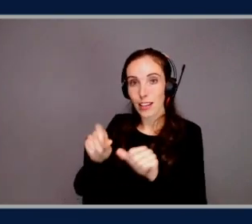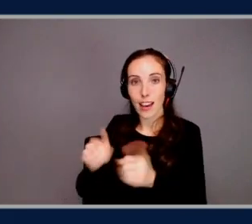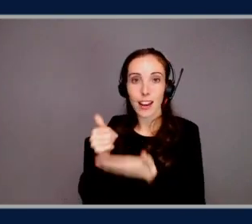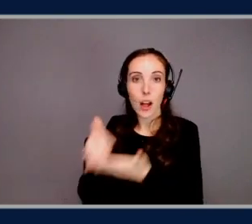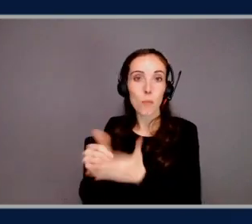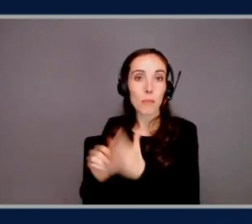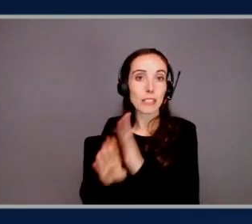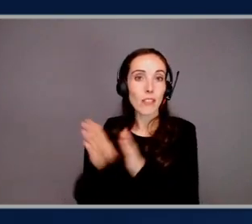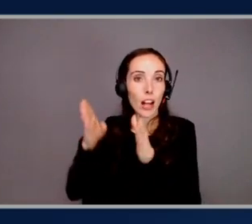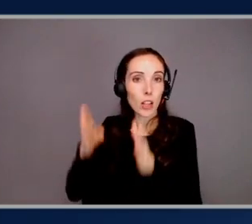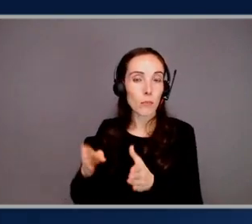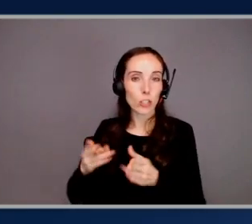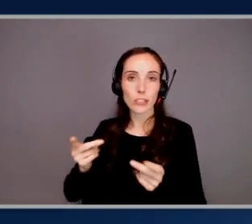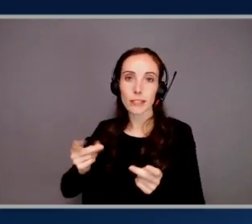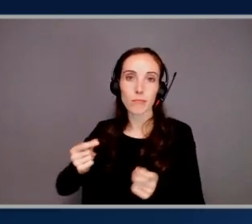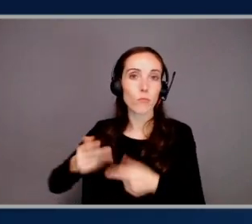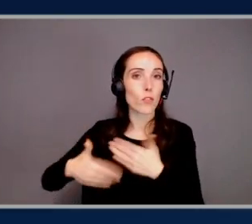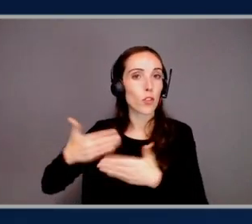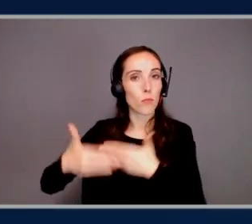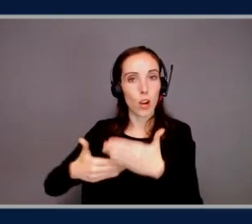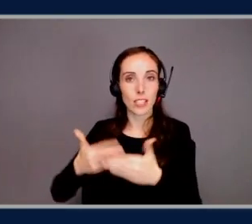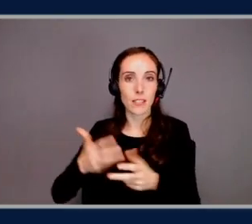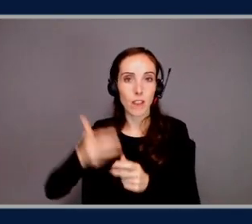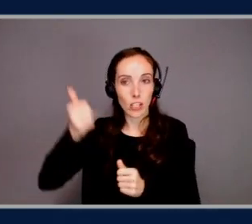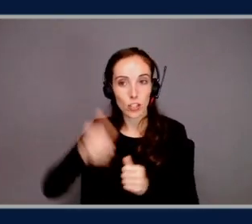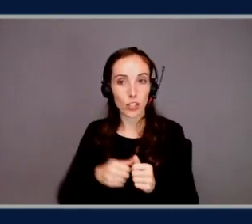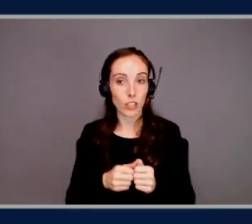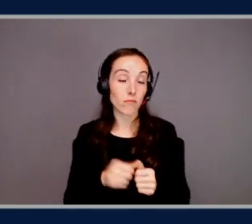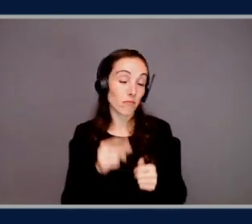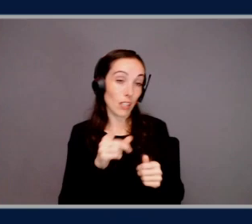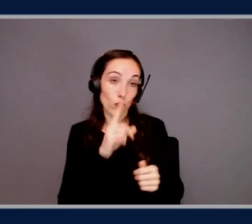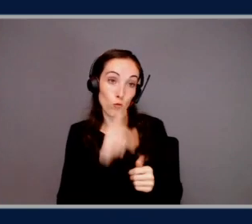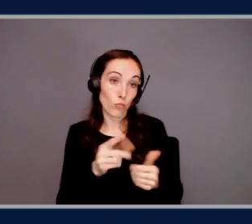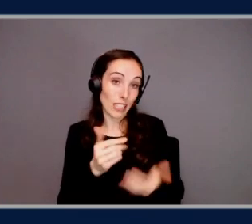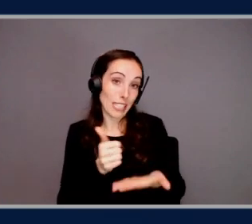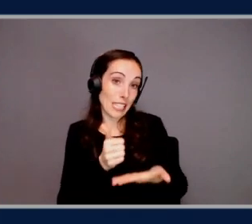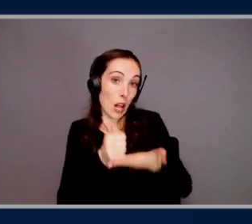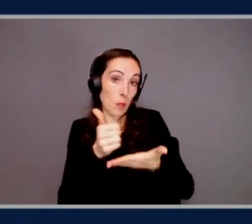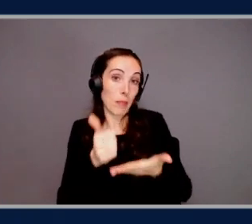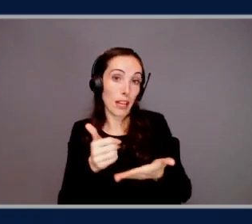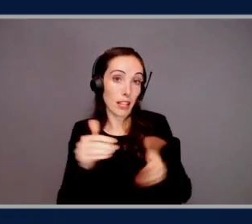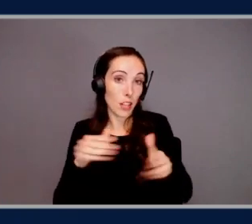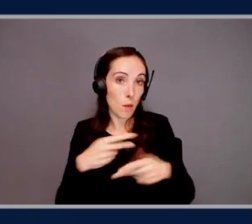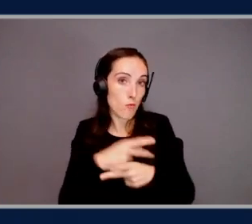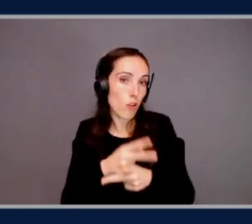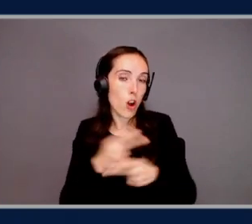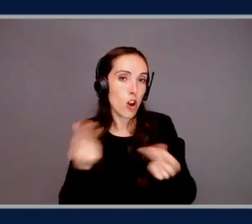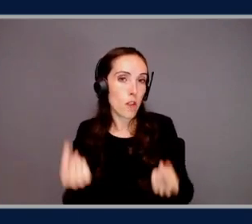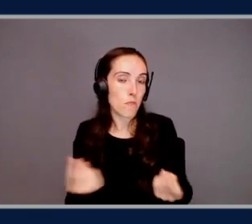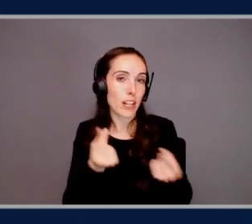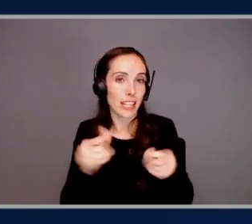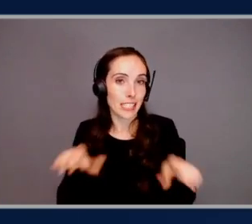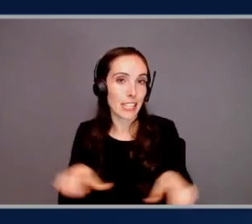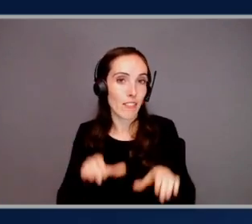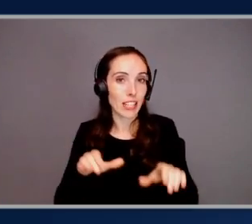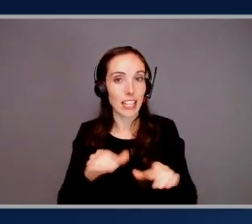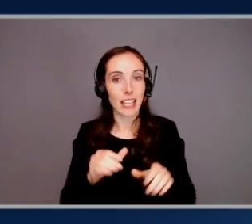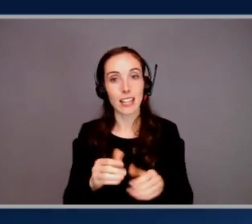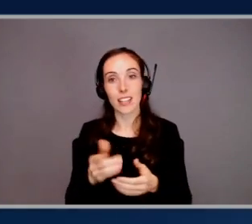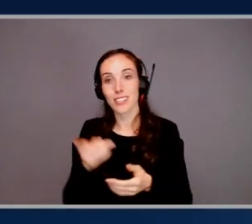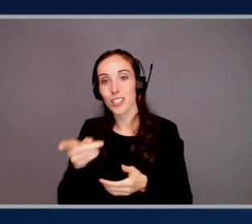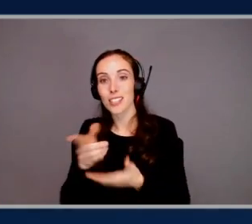process. So. Yeah, it's enabling more productivity essentially. People are saying, and even in the comments here, like, hey, I don't like